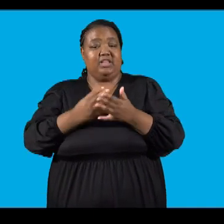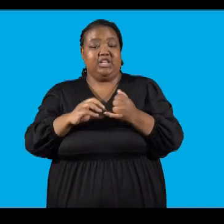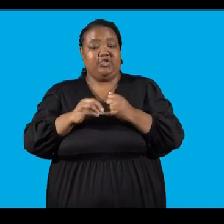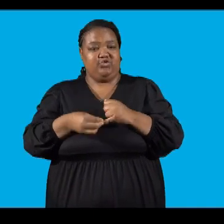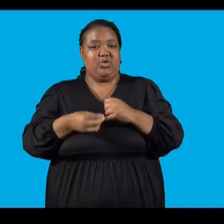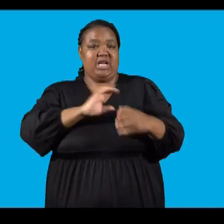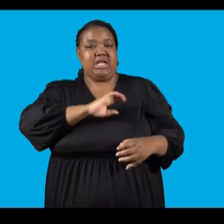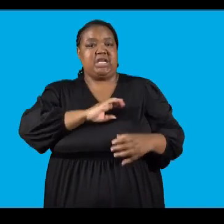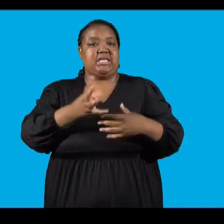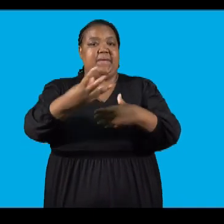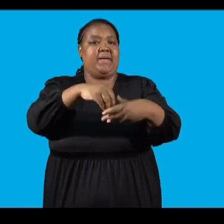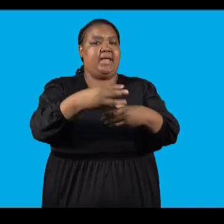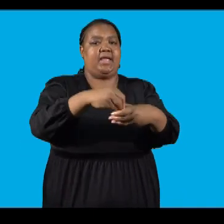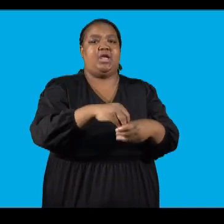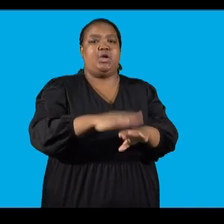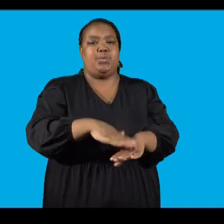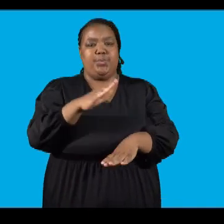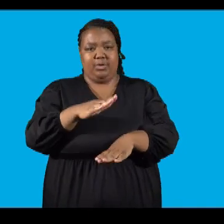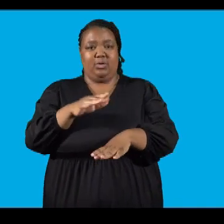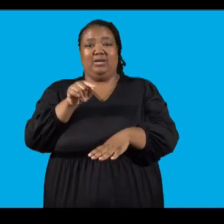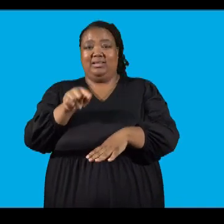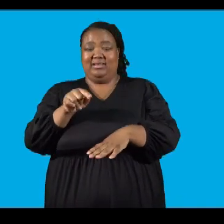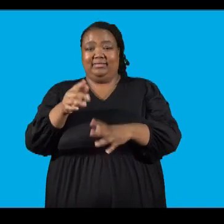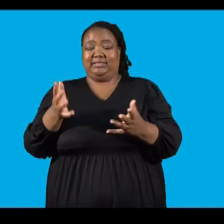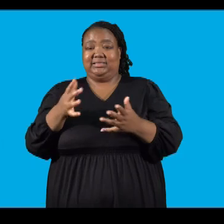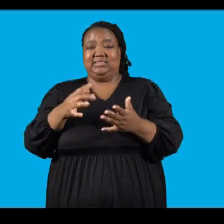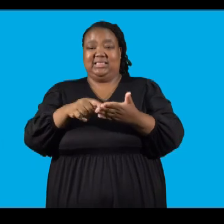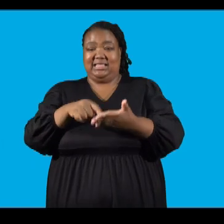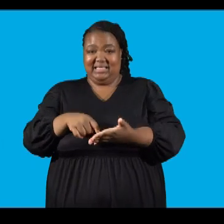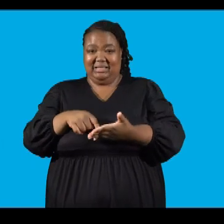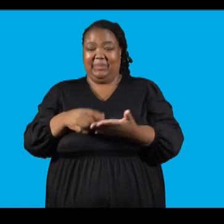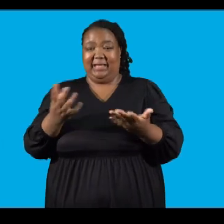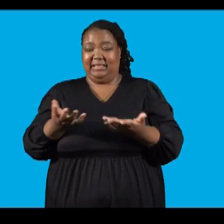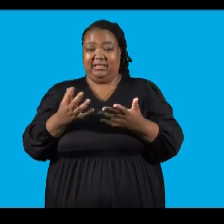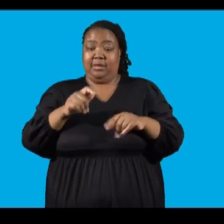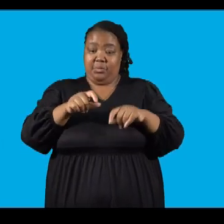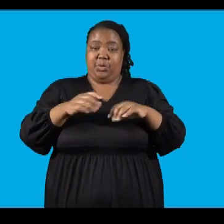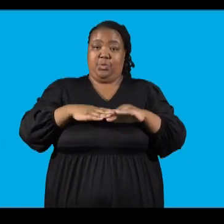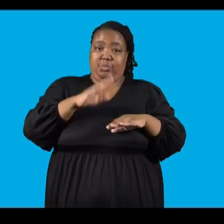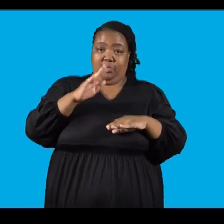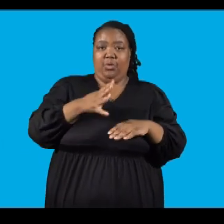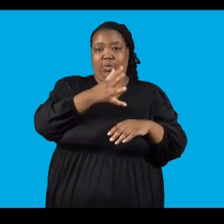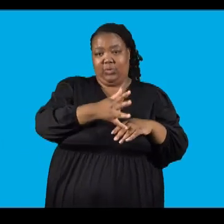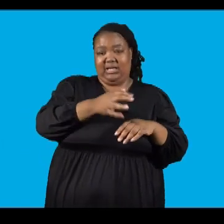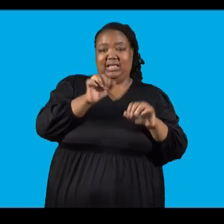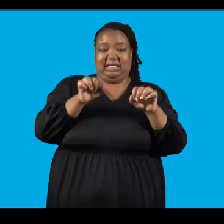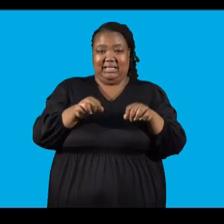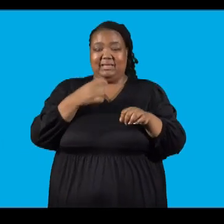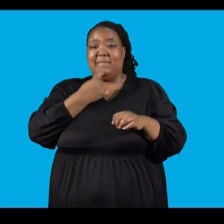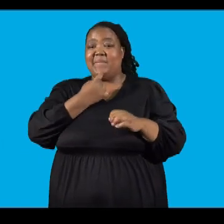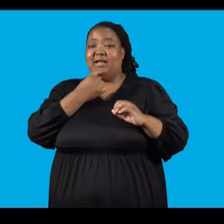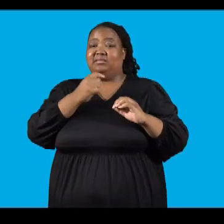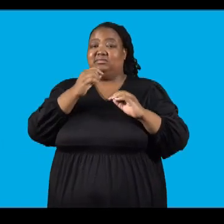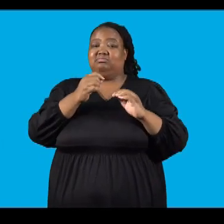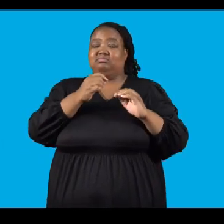big magnitude, trying to attract customers, because demand is inelastic, yes, people will increase the